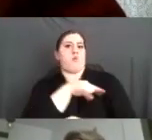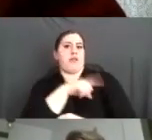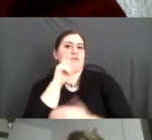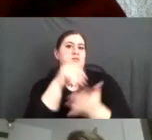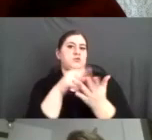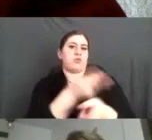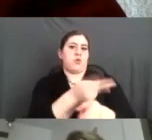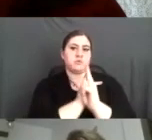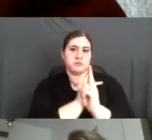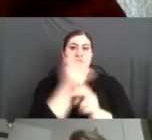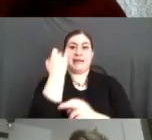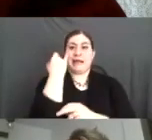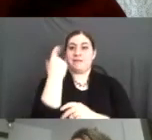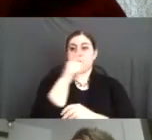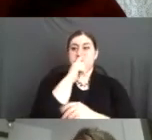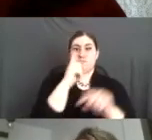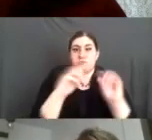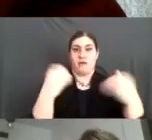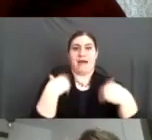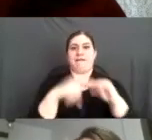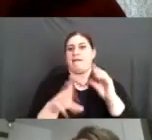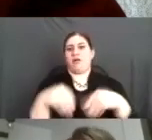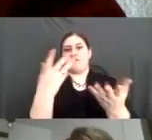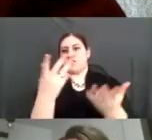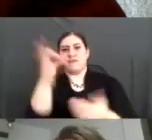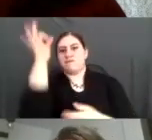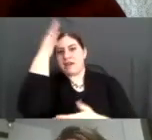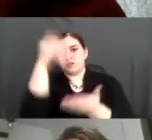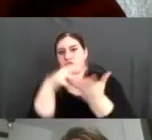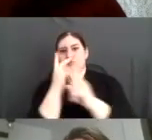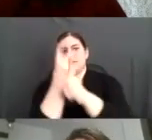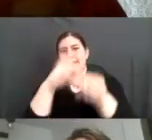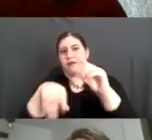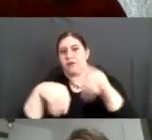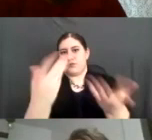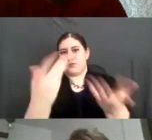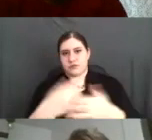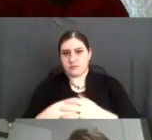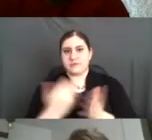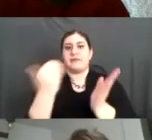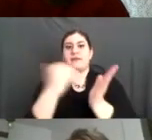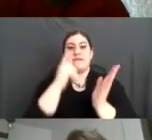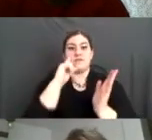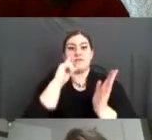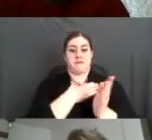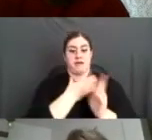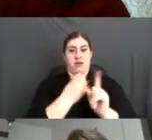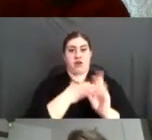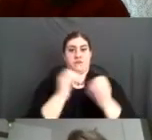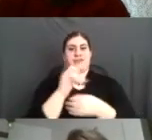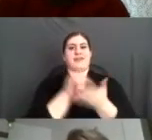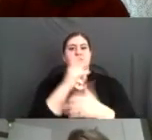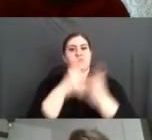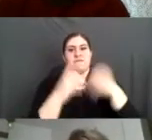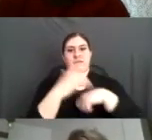loans. If I don't have that, I can't offer you federal student loans. And again, from my office, that's what is available